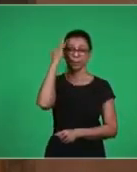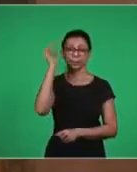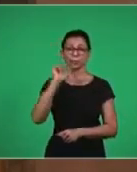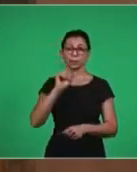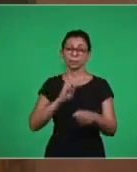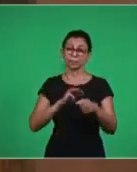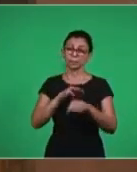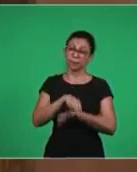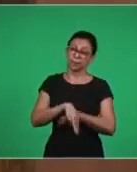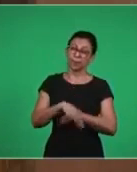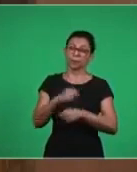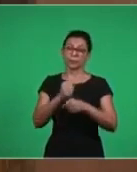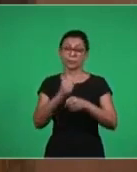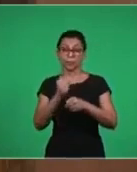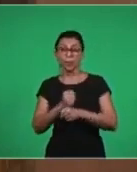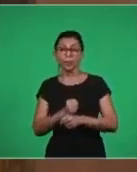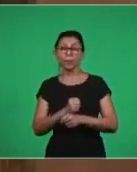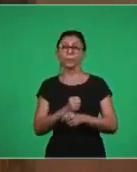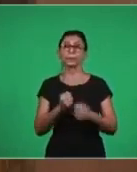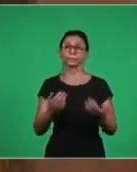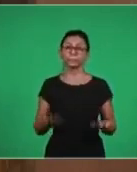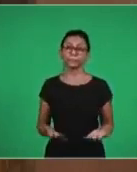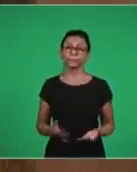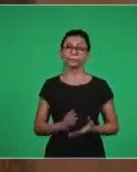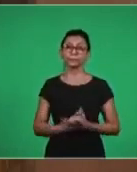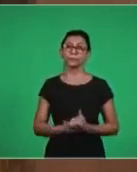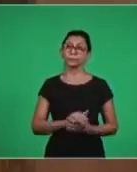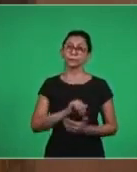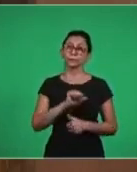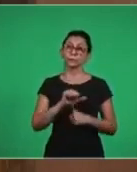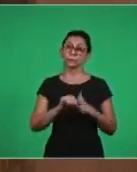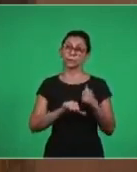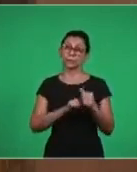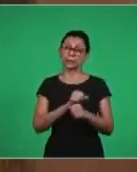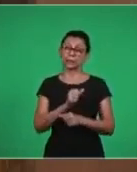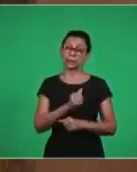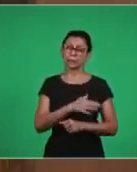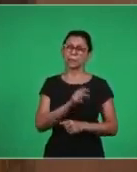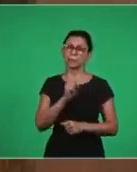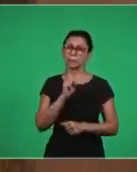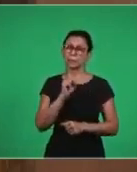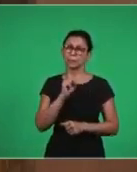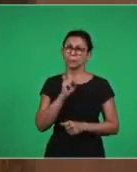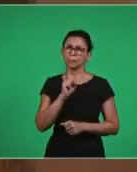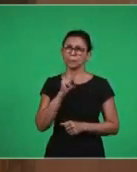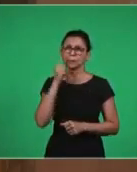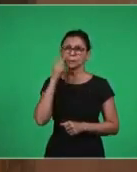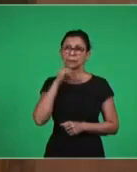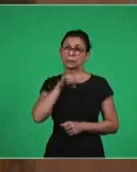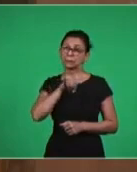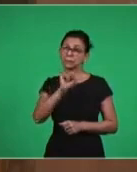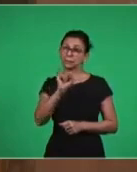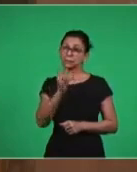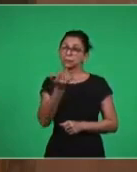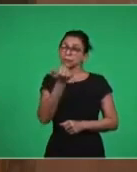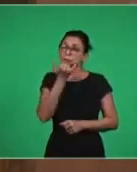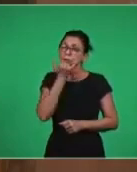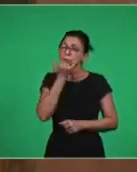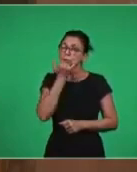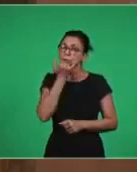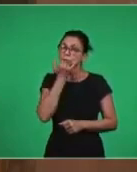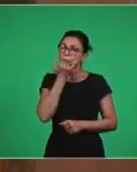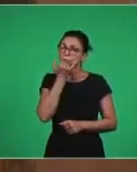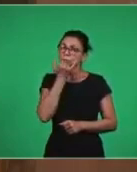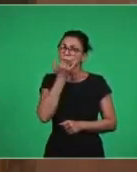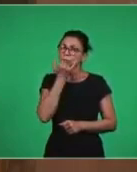going to understand what is ministry and the work of the Holy Spirit. They're going to recover themselves so that the excuses are coherent with